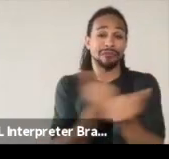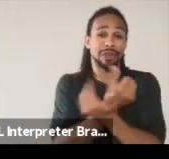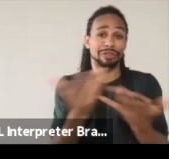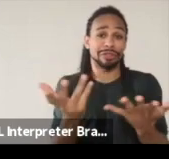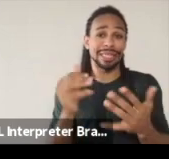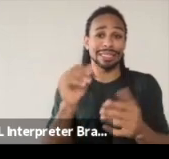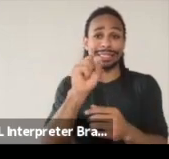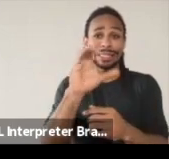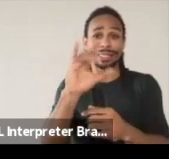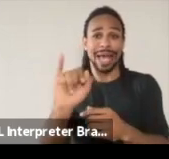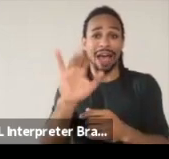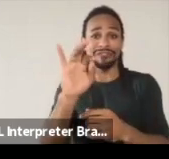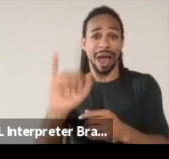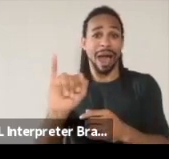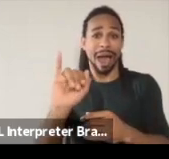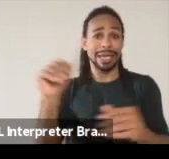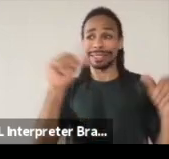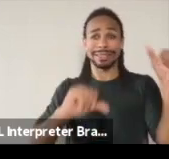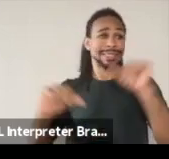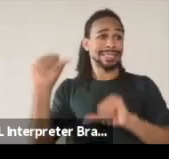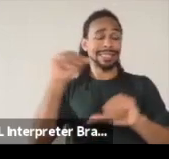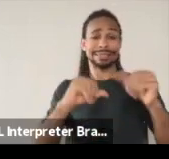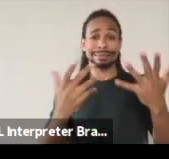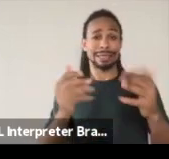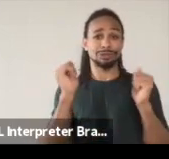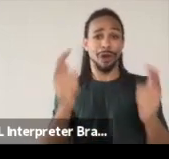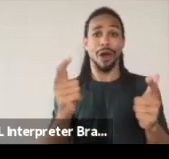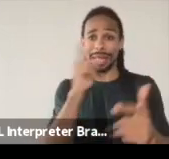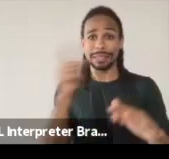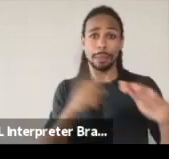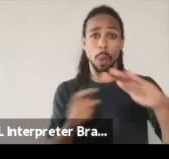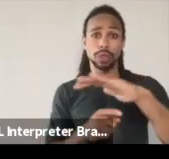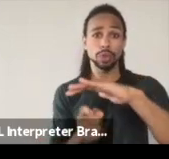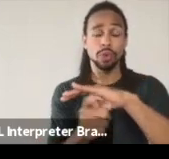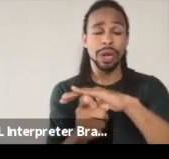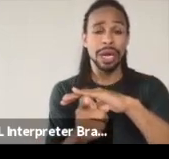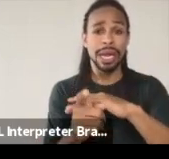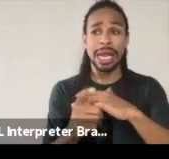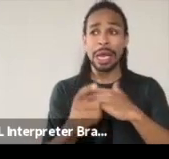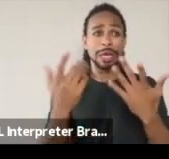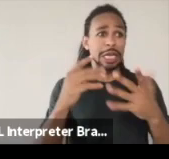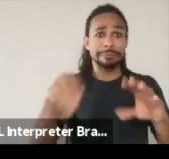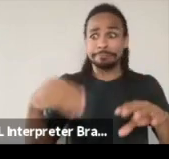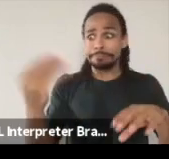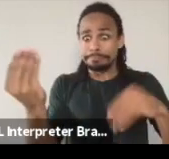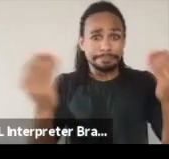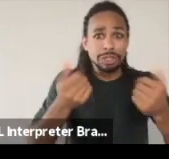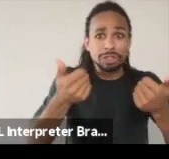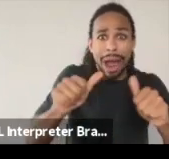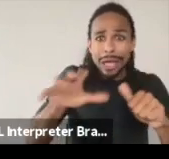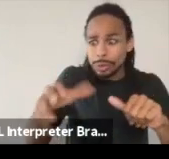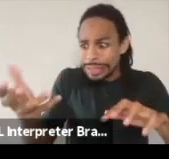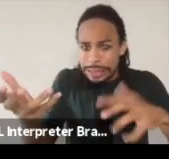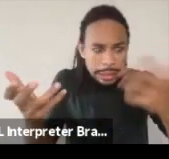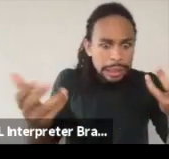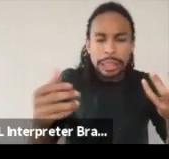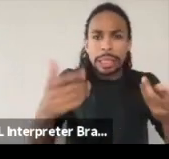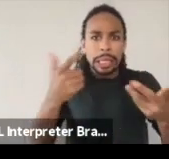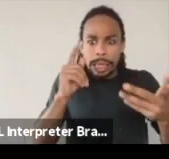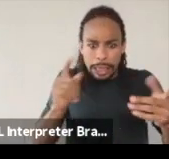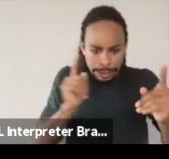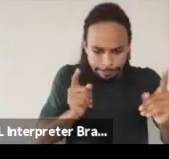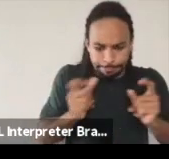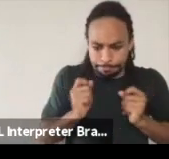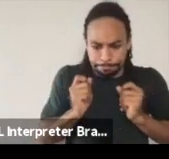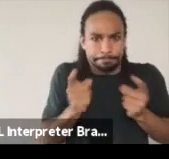This is, we are trying to innovate. We're trying to iterate. We're trying to figure things out as we go.